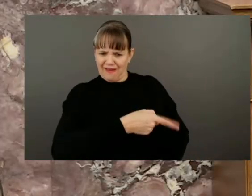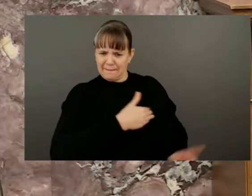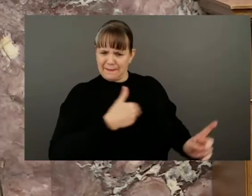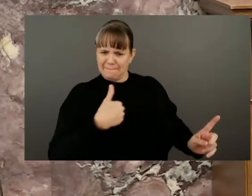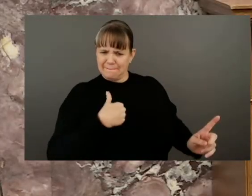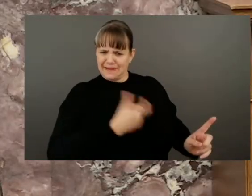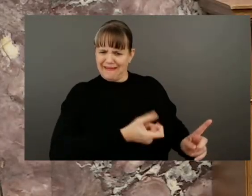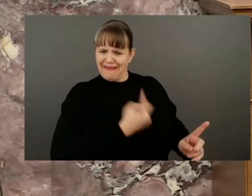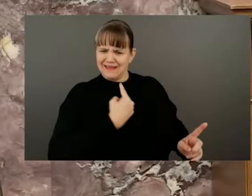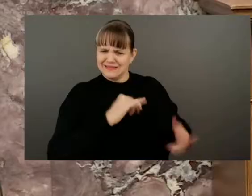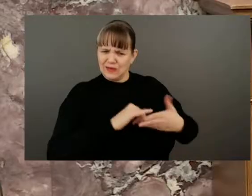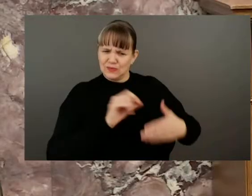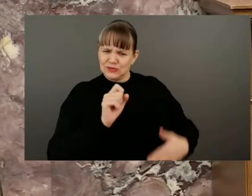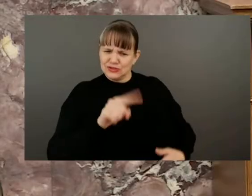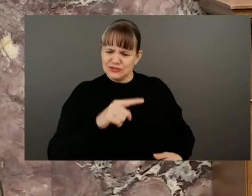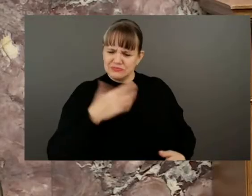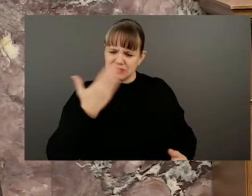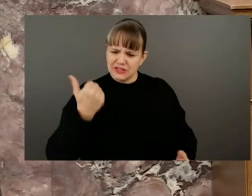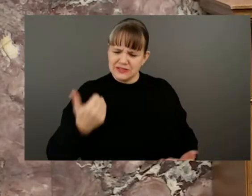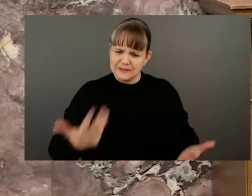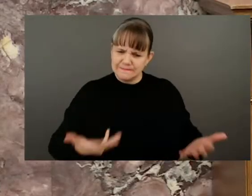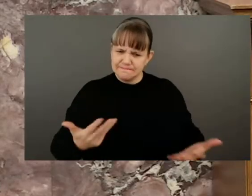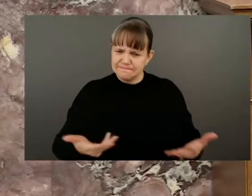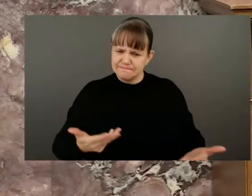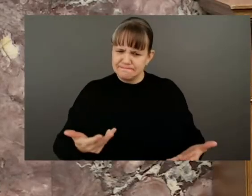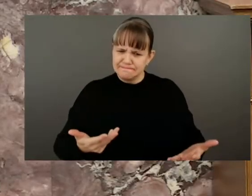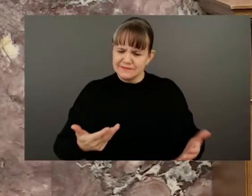because he is not.